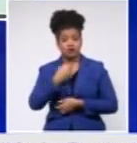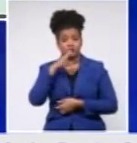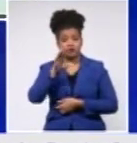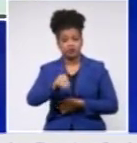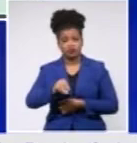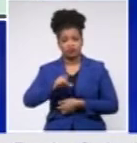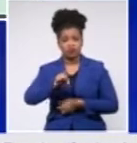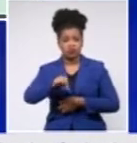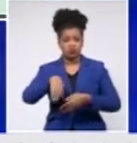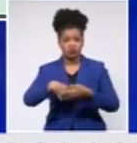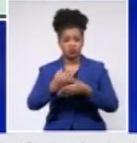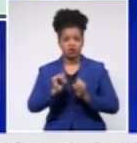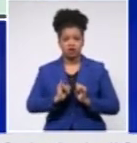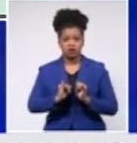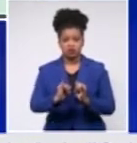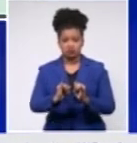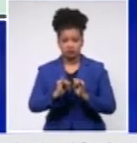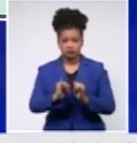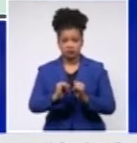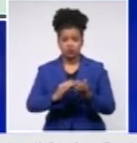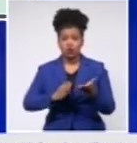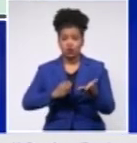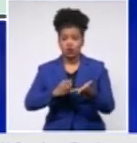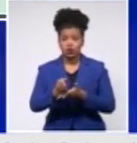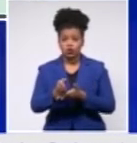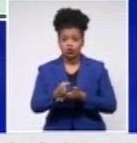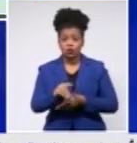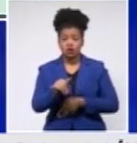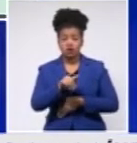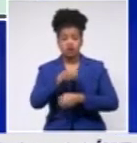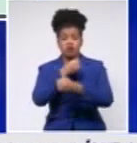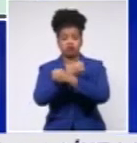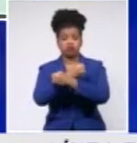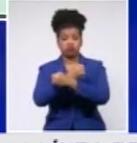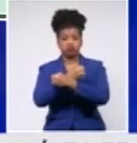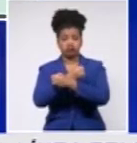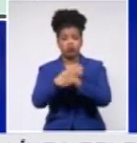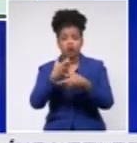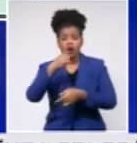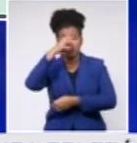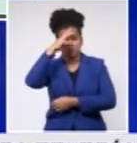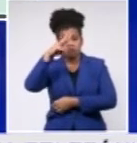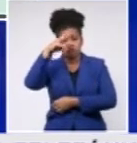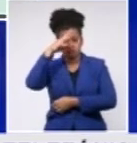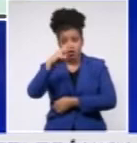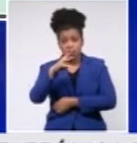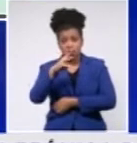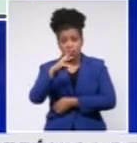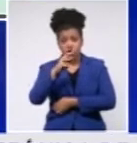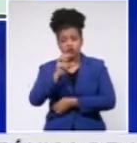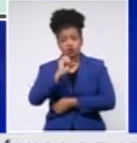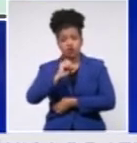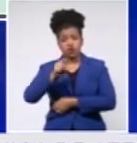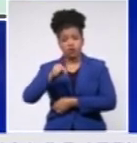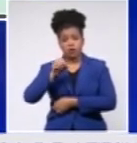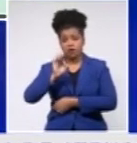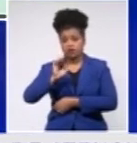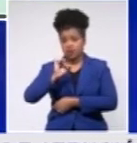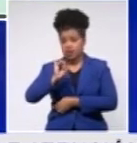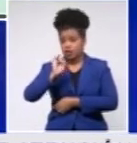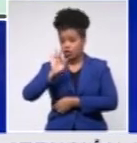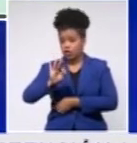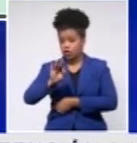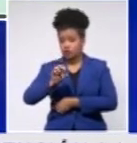cases in the region. Cuba occupies 21st place on this list.